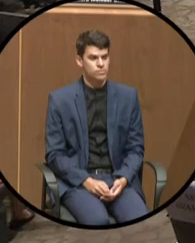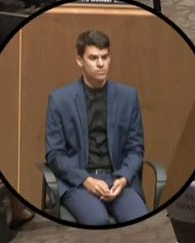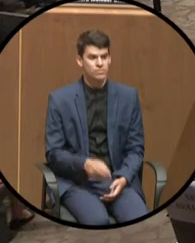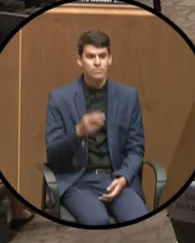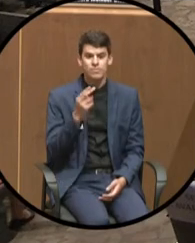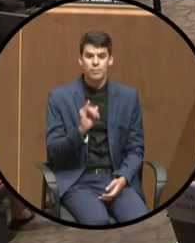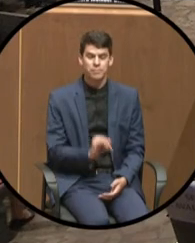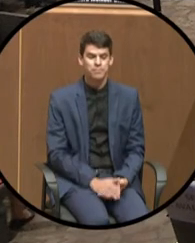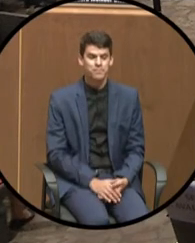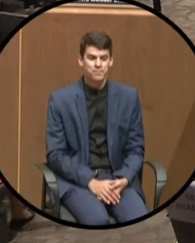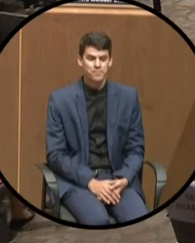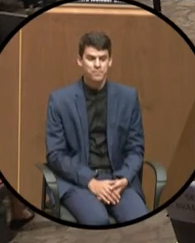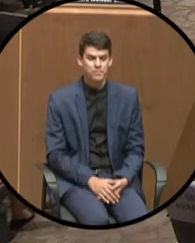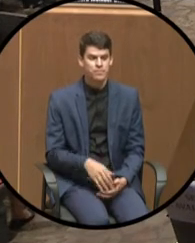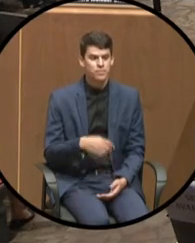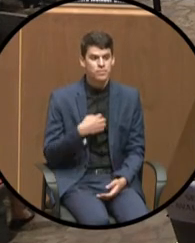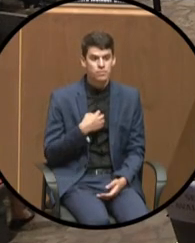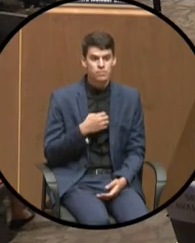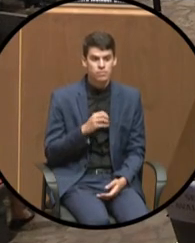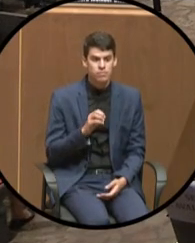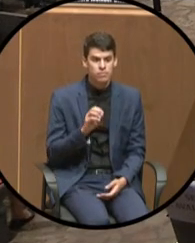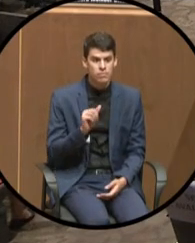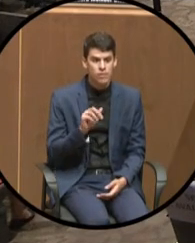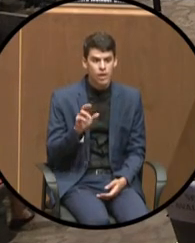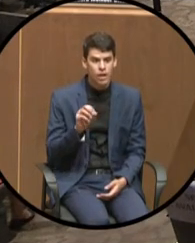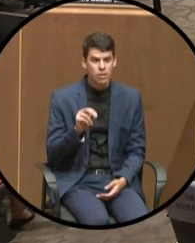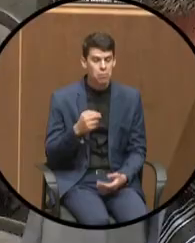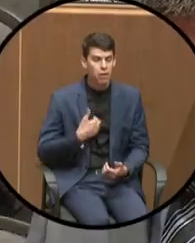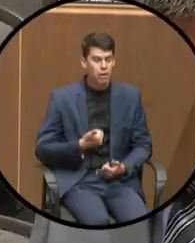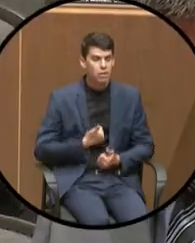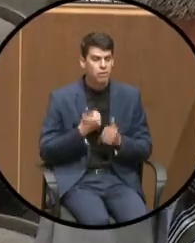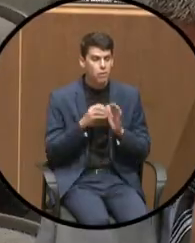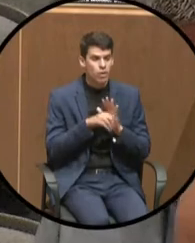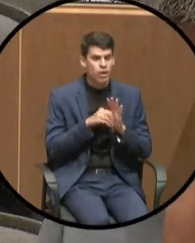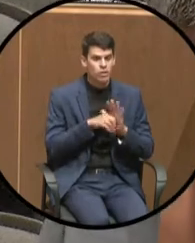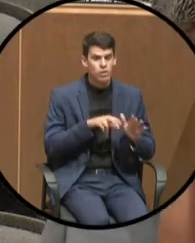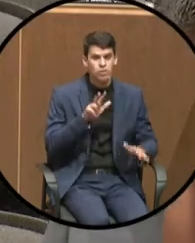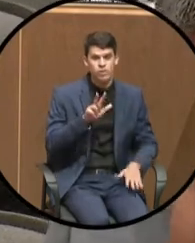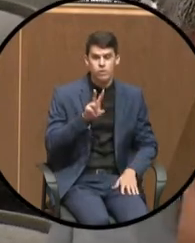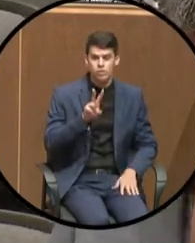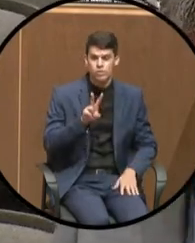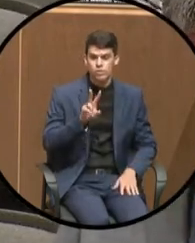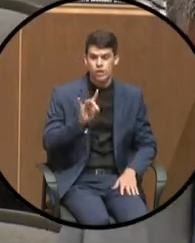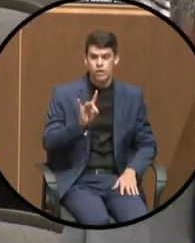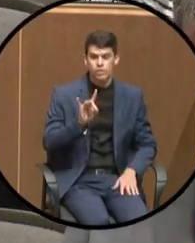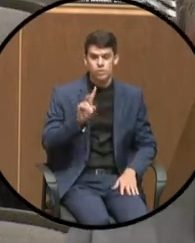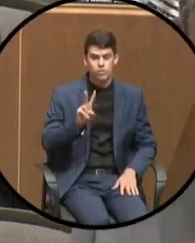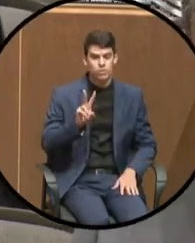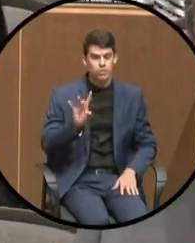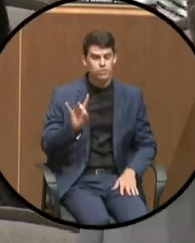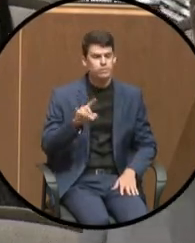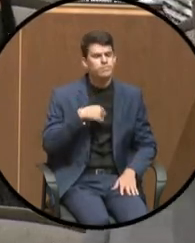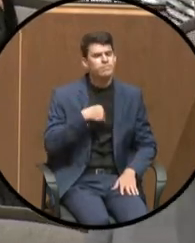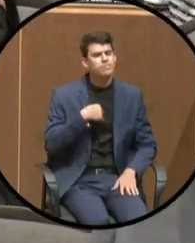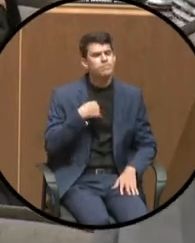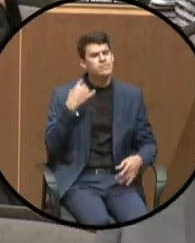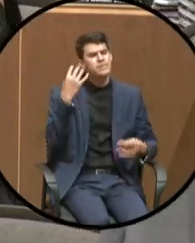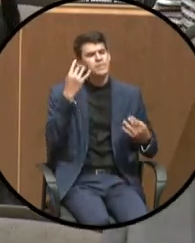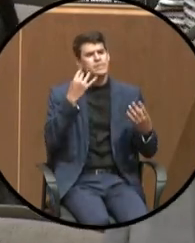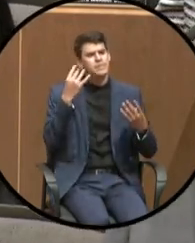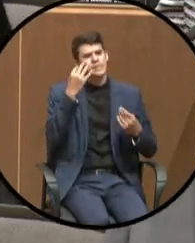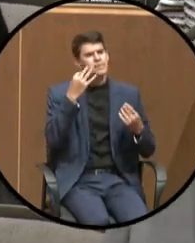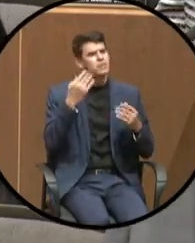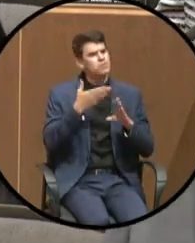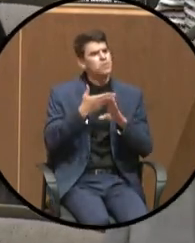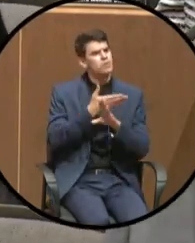Hi, my name is Eric Grimmer, and I'm a resident here in Orlando, zip code 32828. As I thought about what I would say at today's